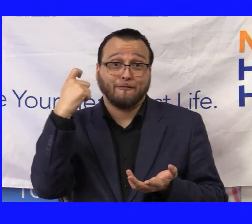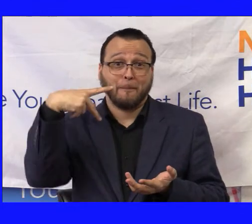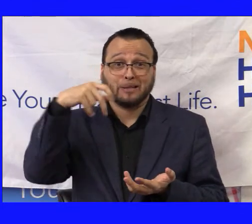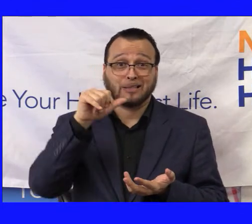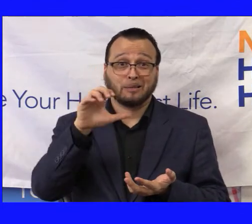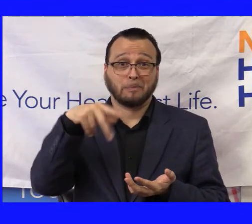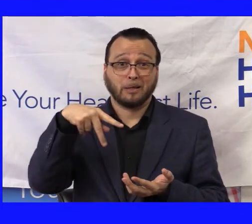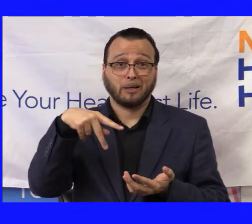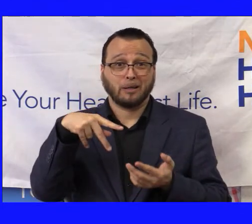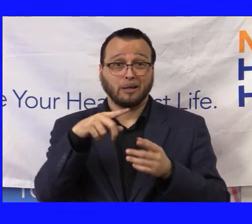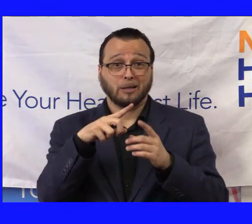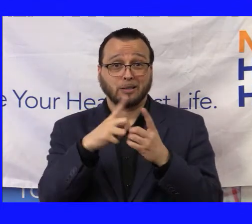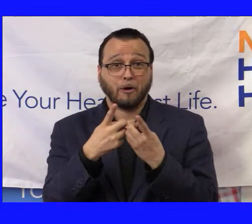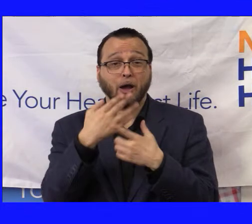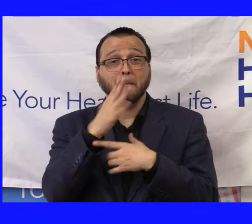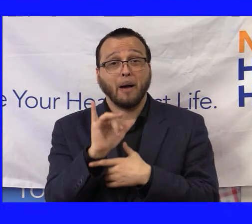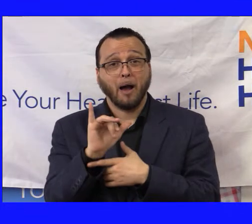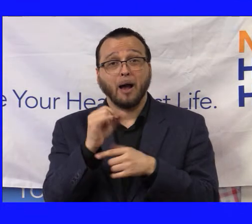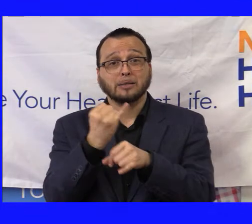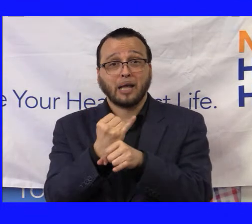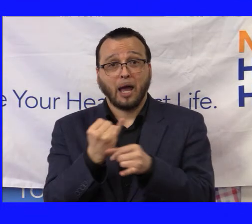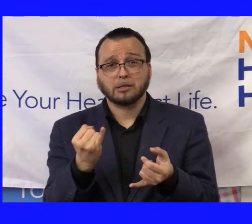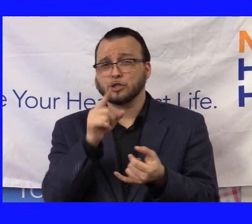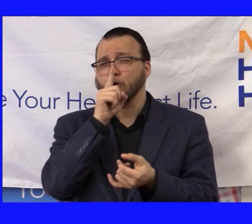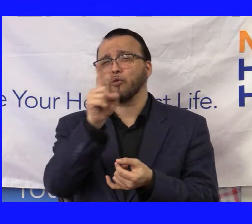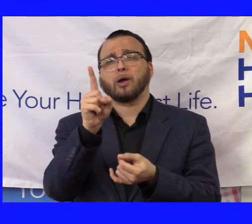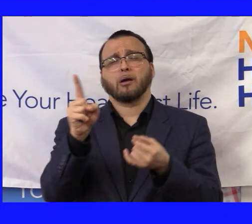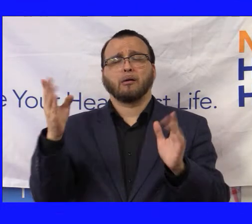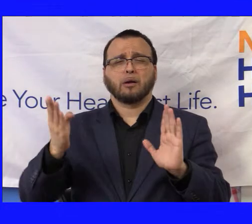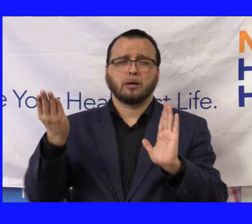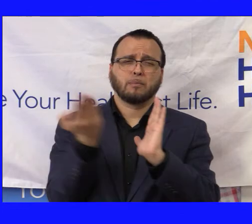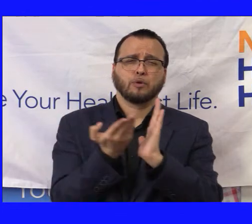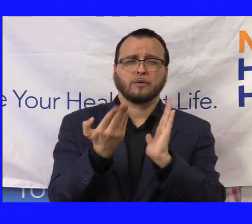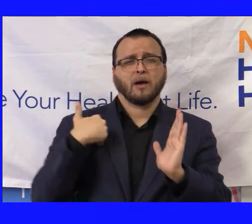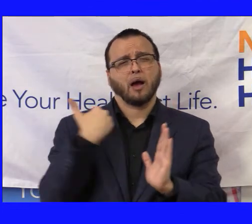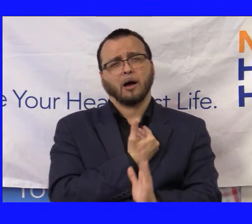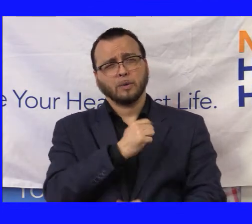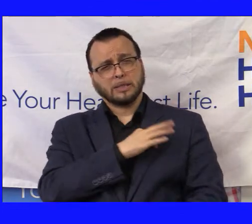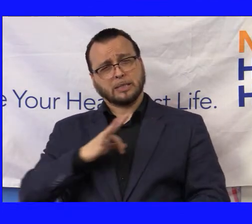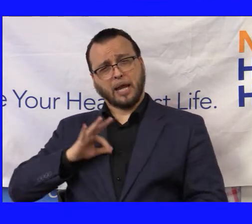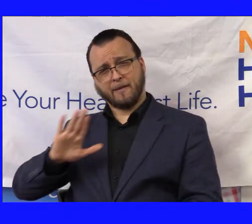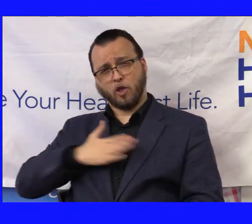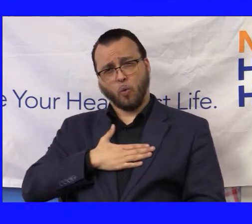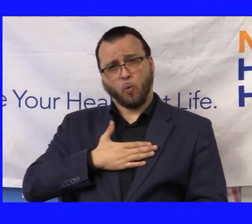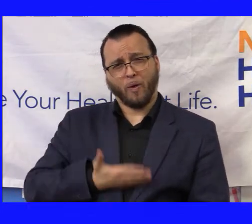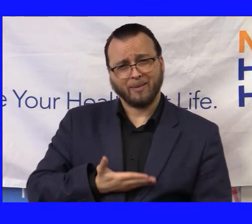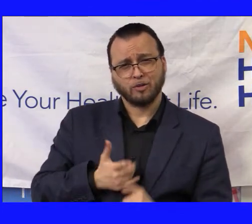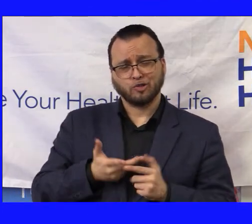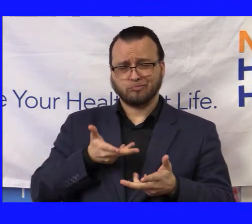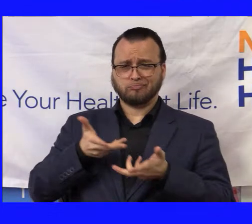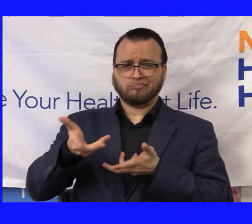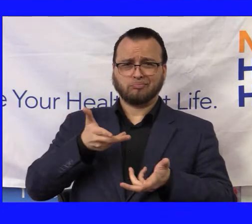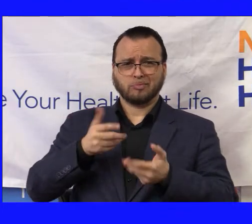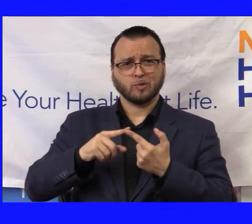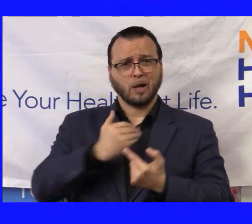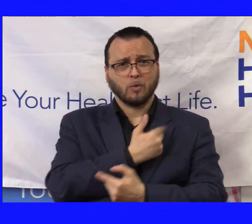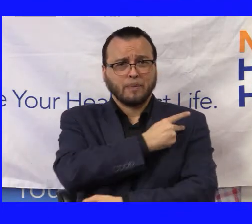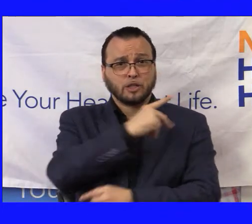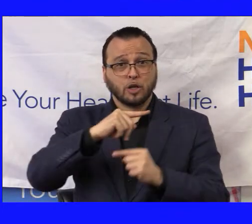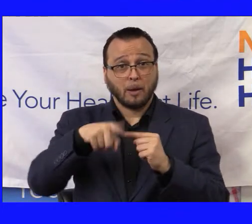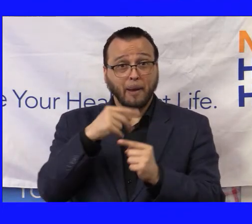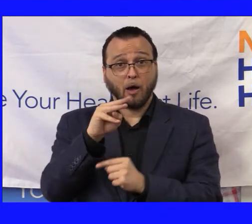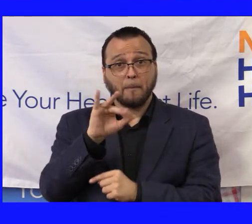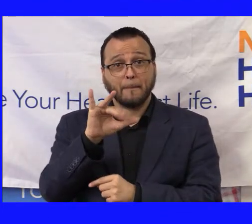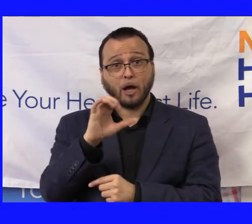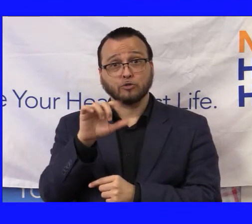departments per site. Just a real testament to our staff's willingness to talk to our patients about MyChart, and also our patients' willingness